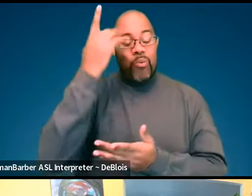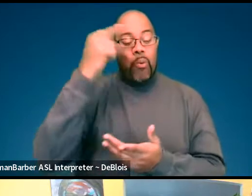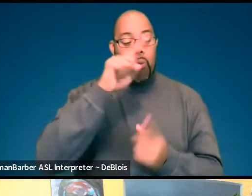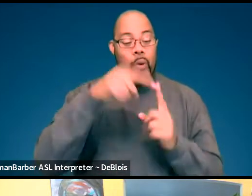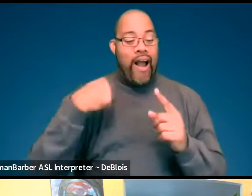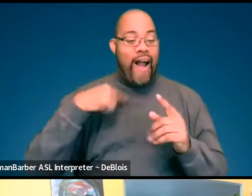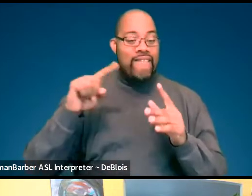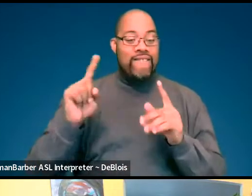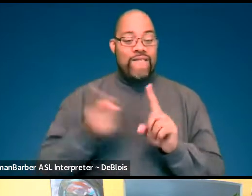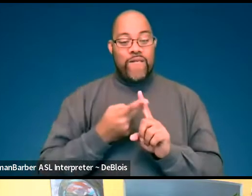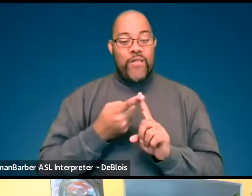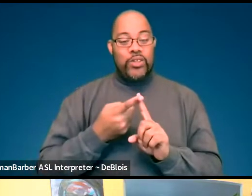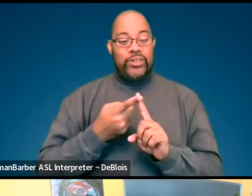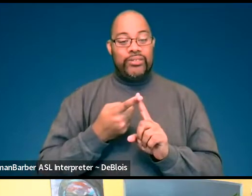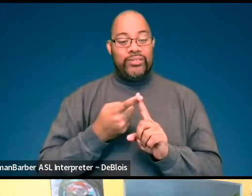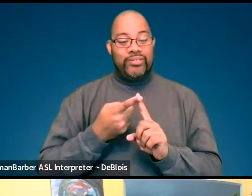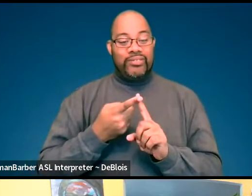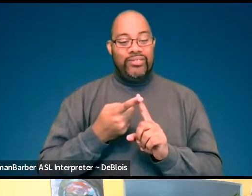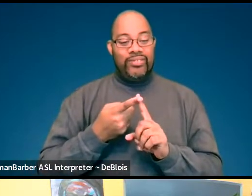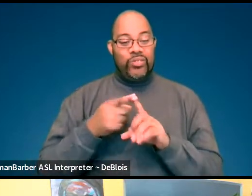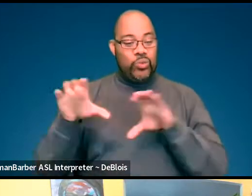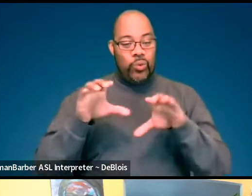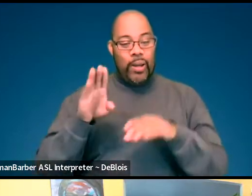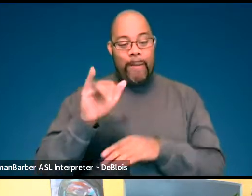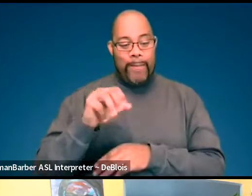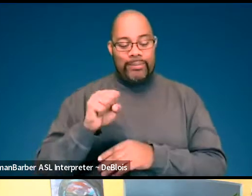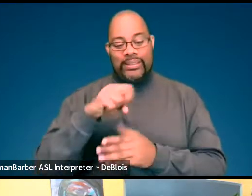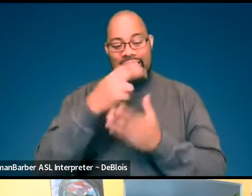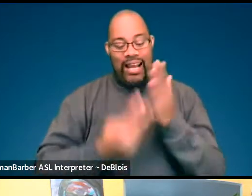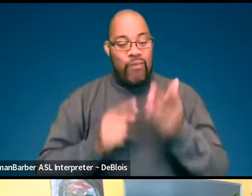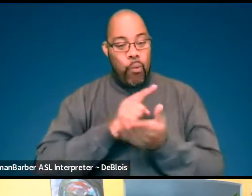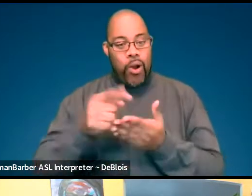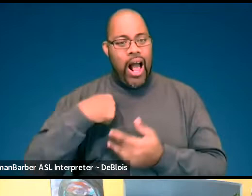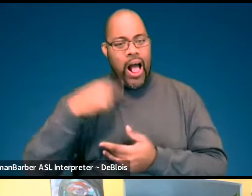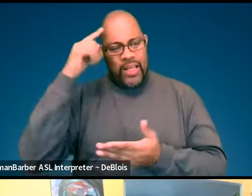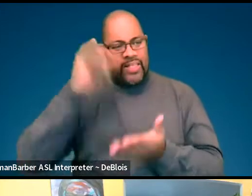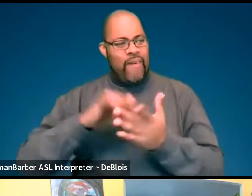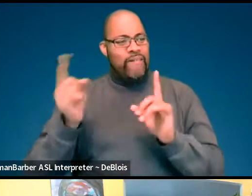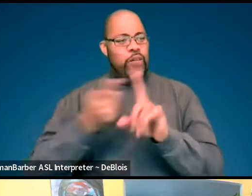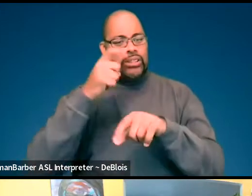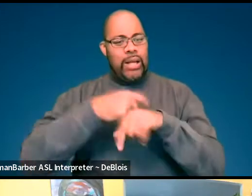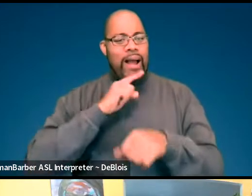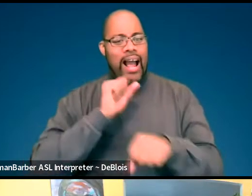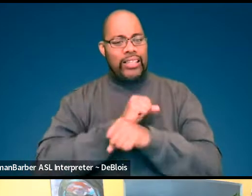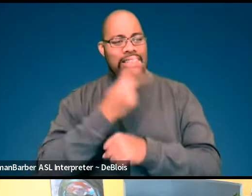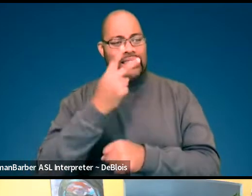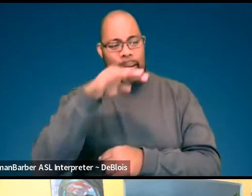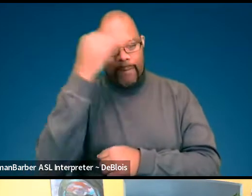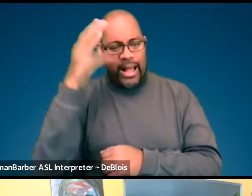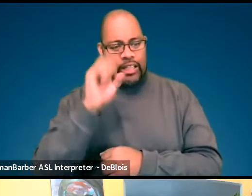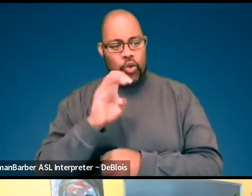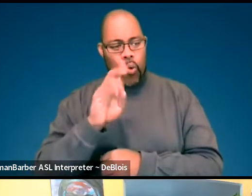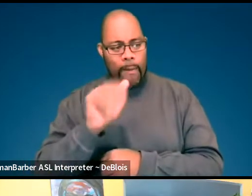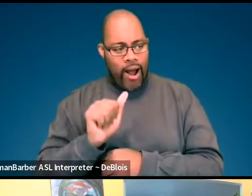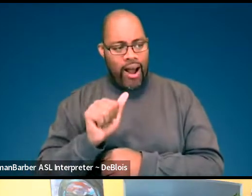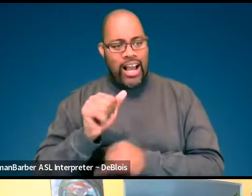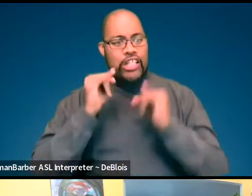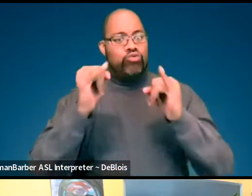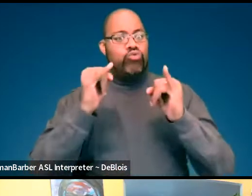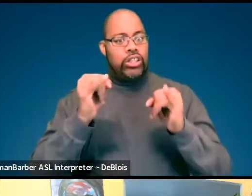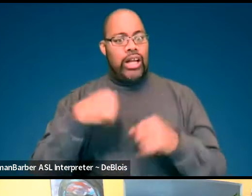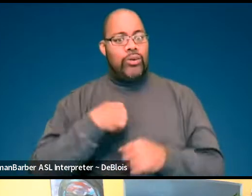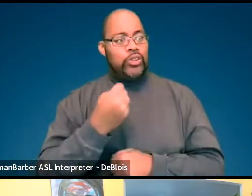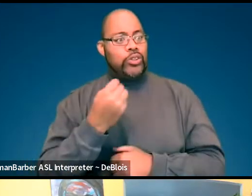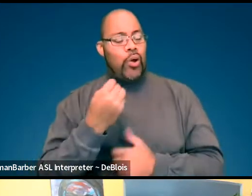first met Andrea, we were doing a BIMS dive week. I think that was the first time I've actually seen a Black scuba instructor, and I was